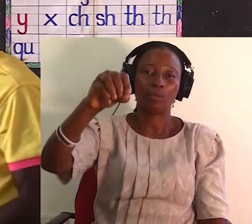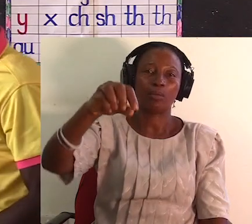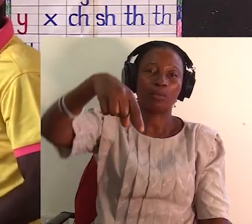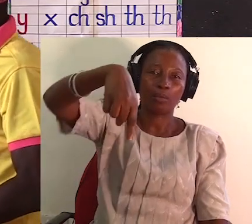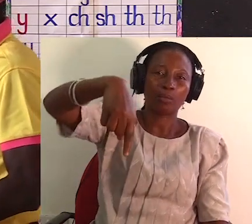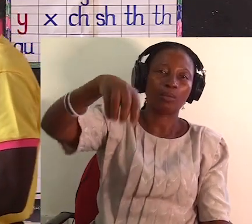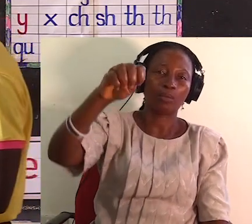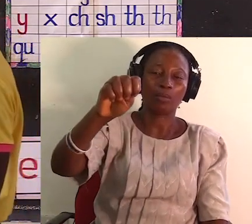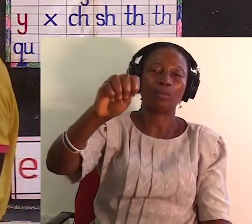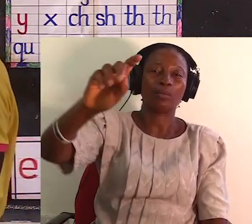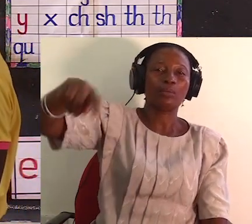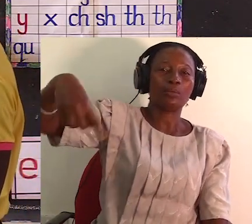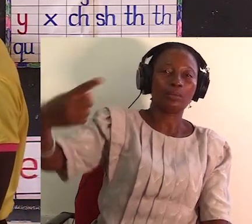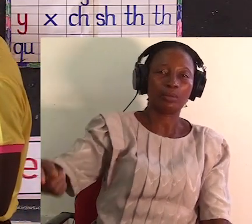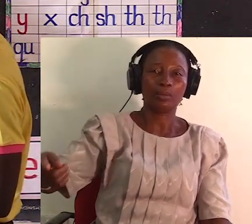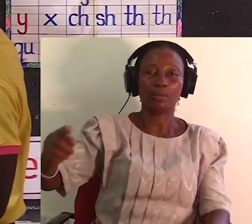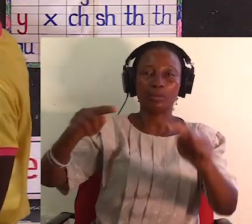In the next box,